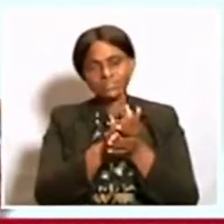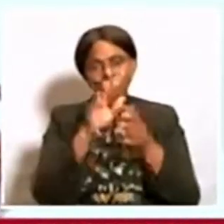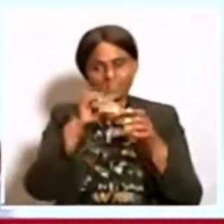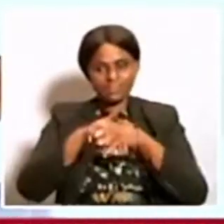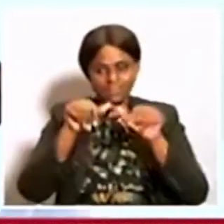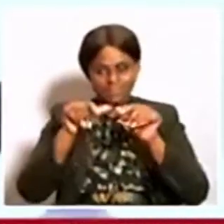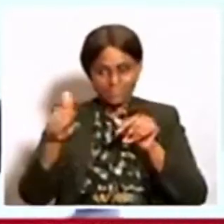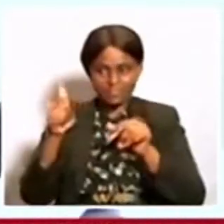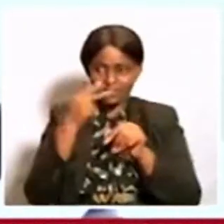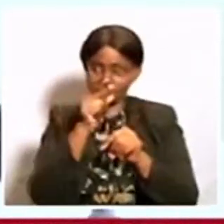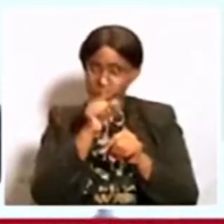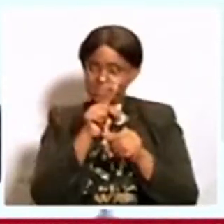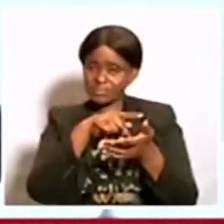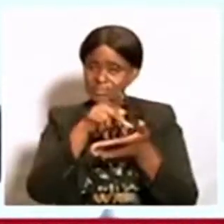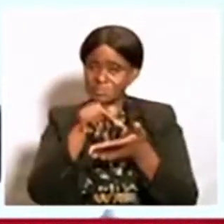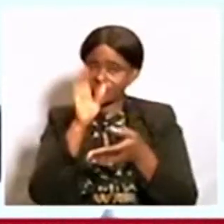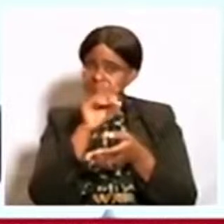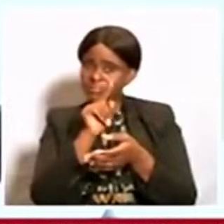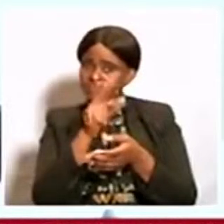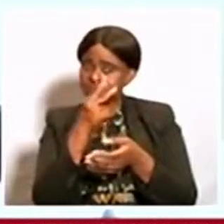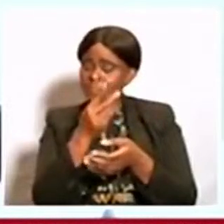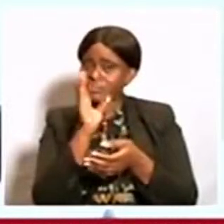Internal auditor, did you see that payment?